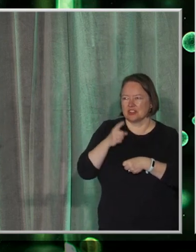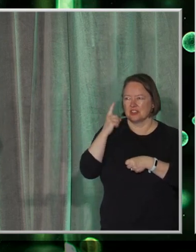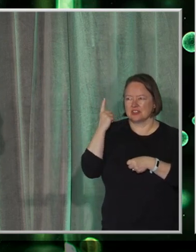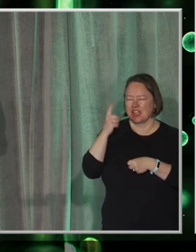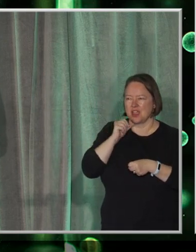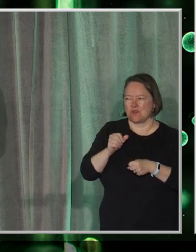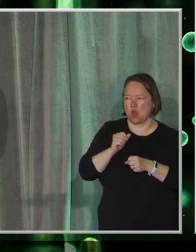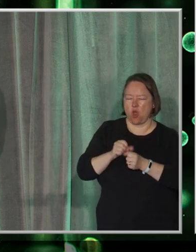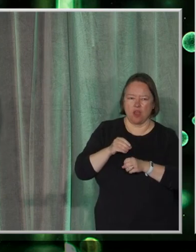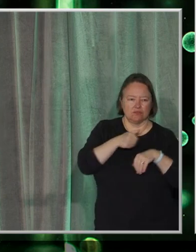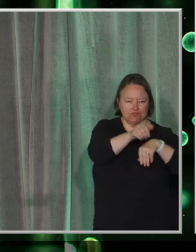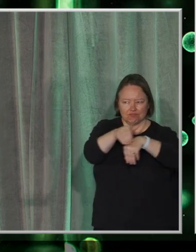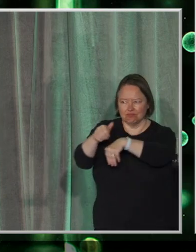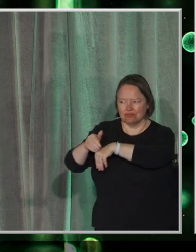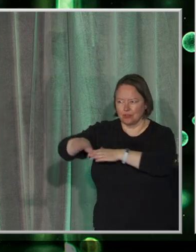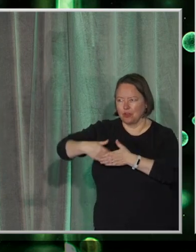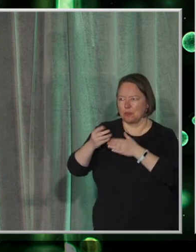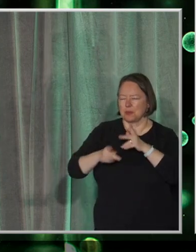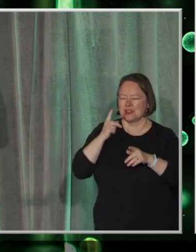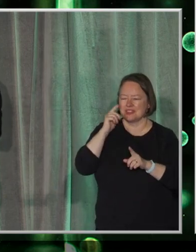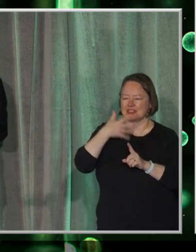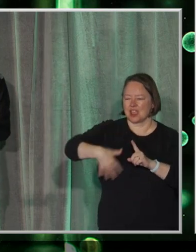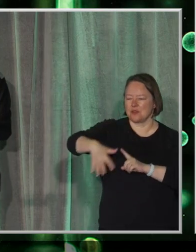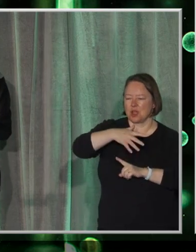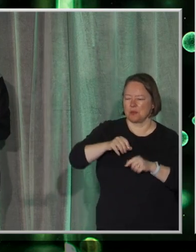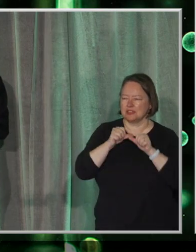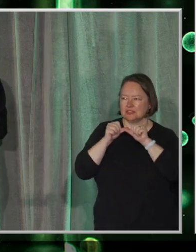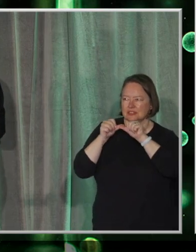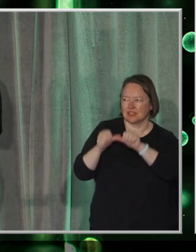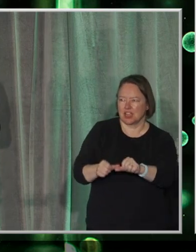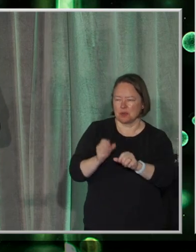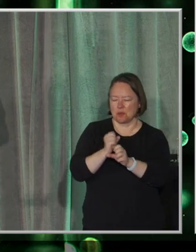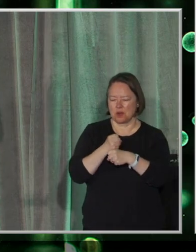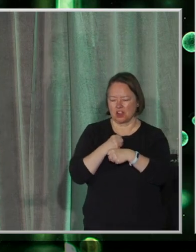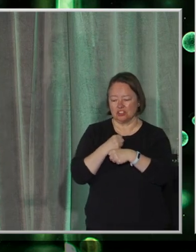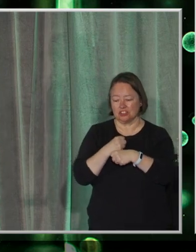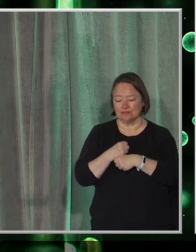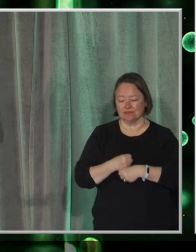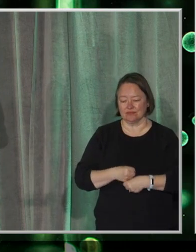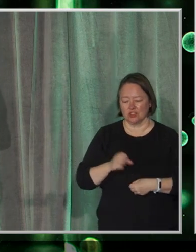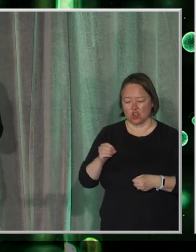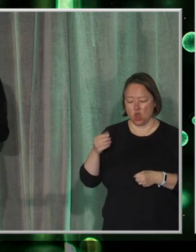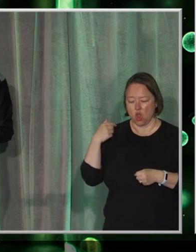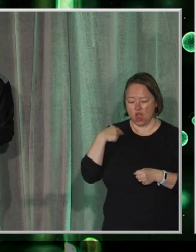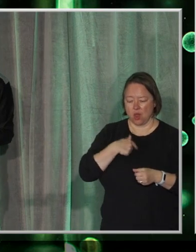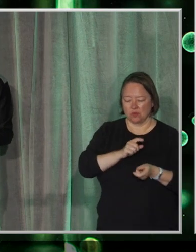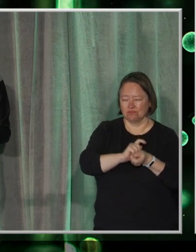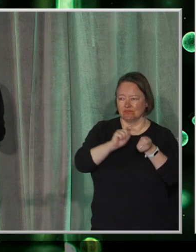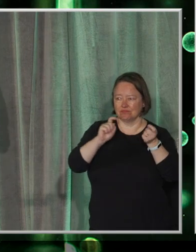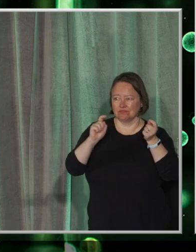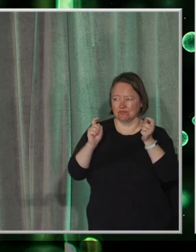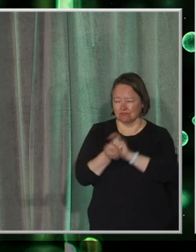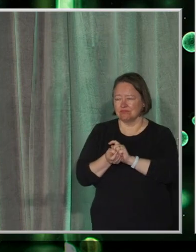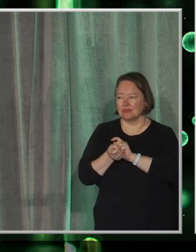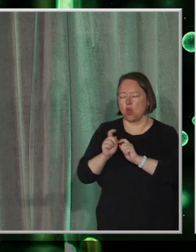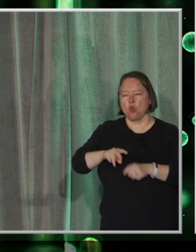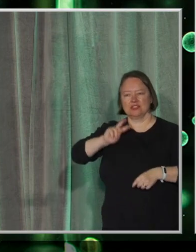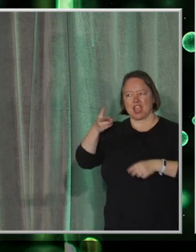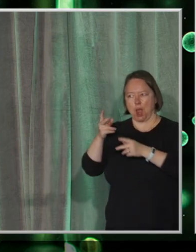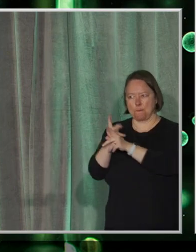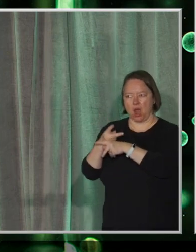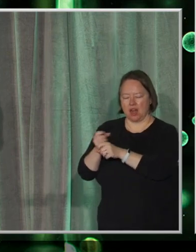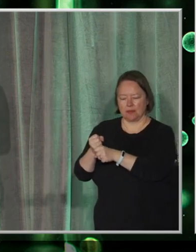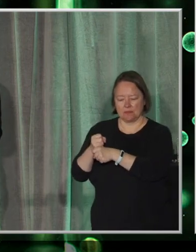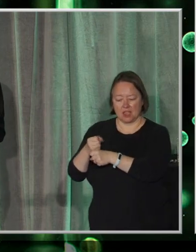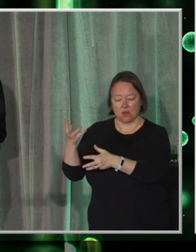country regions. And it is really environmentally sustainable compared to the beef production. Yeah, so it will shift to that. And our second product,